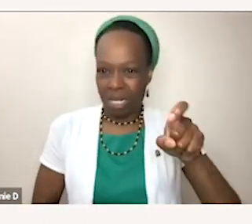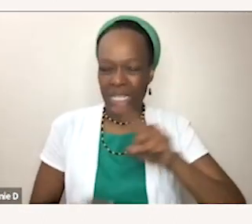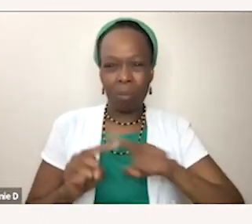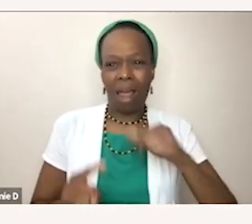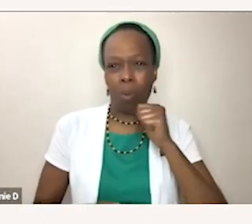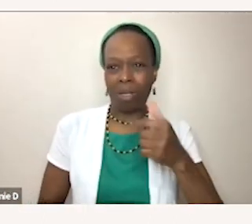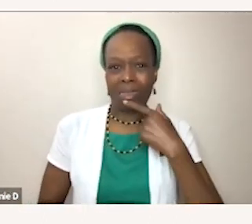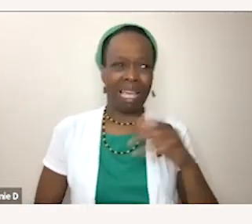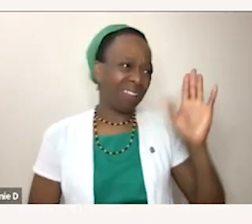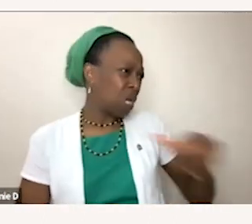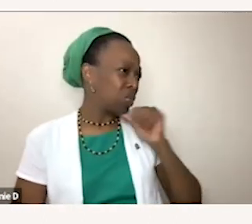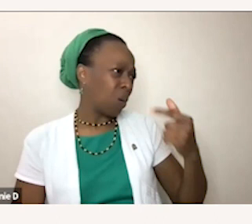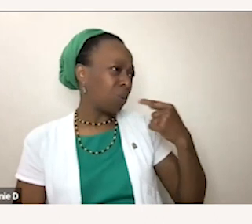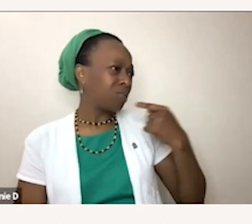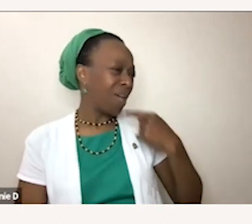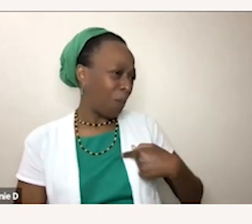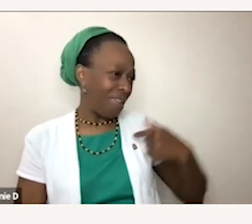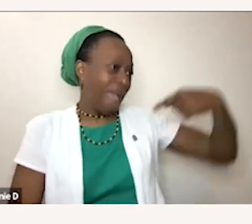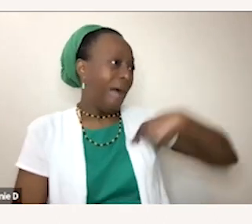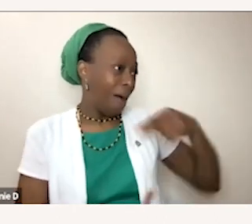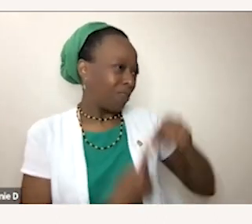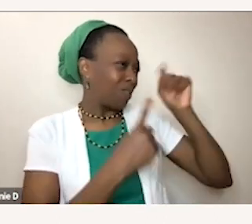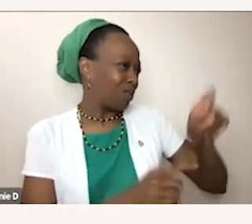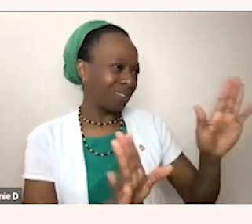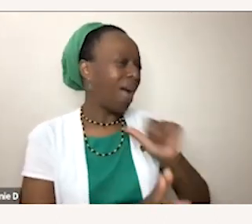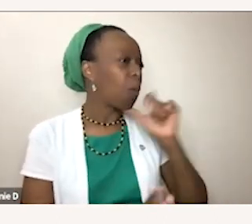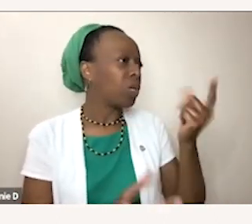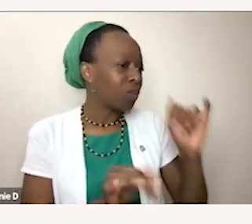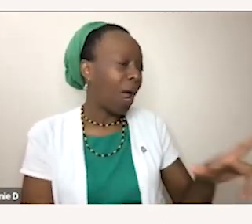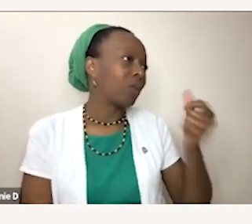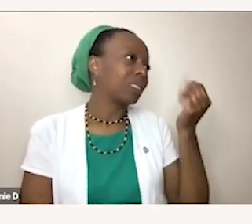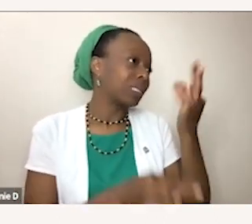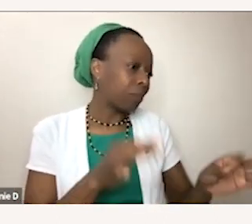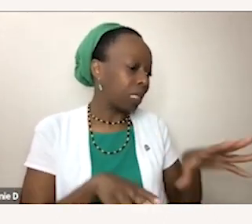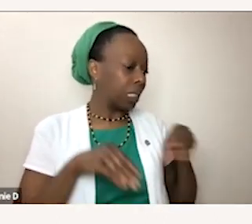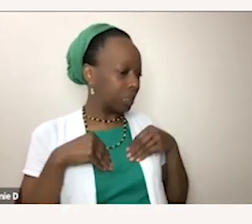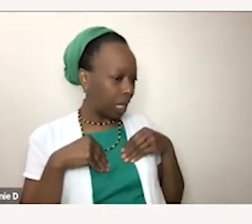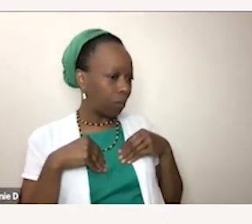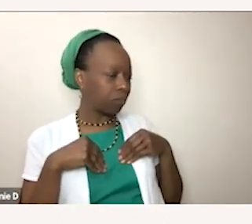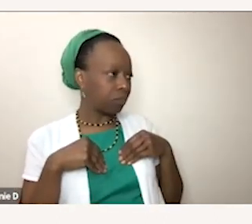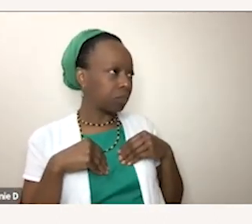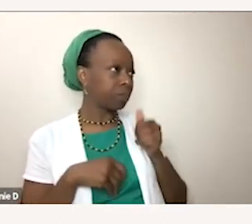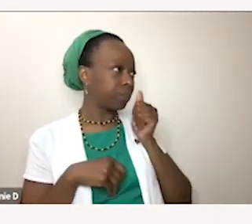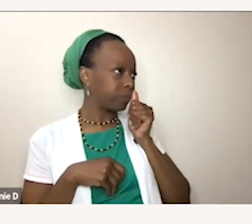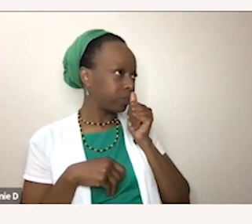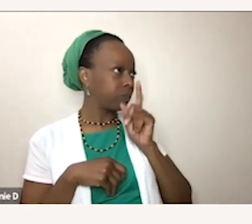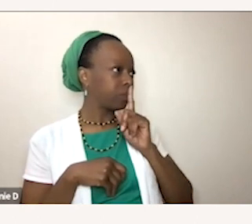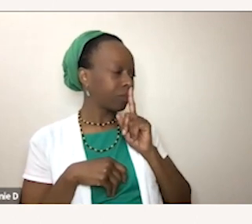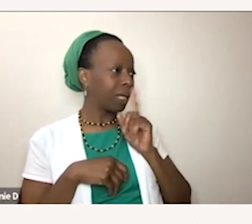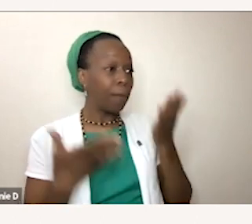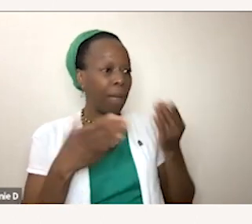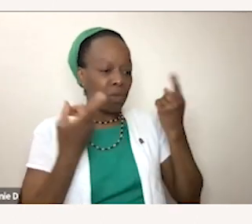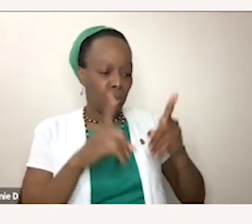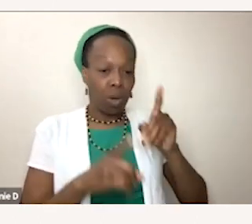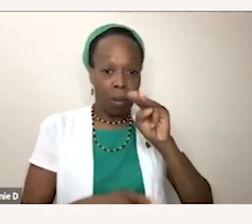to about it either. I would have just accepted it and moved on when I was in middle school or maybe even high school. But